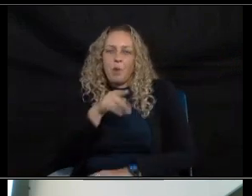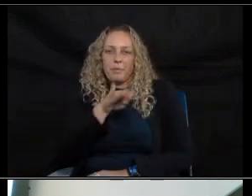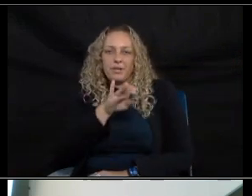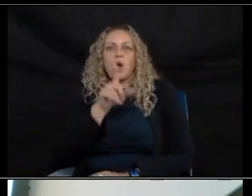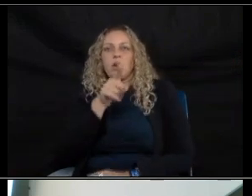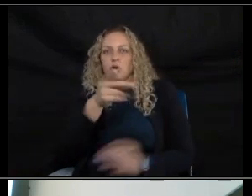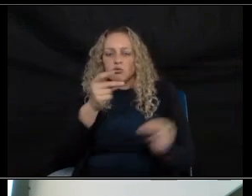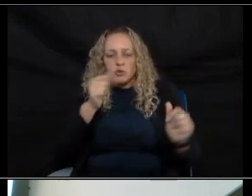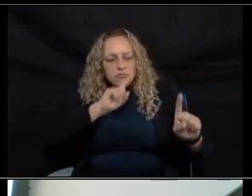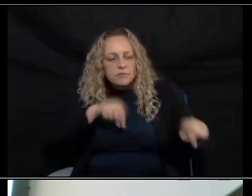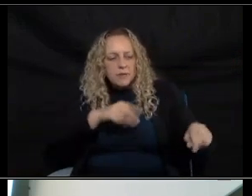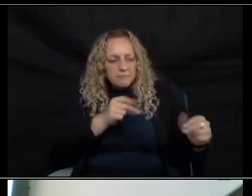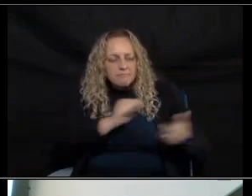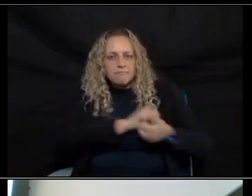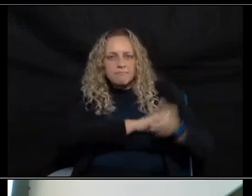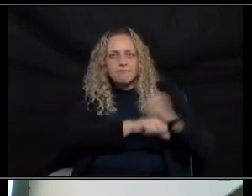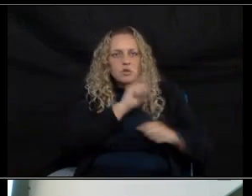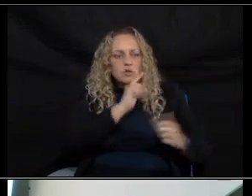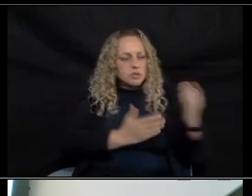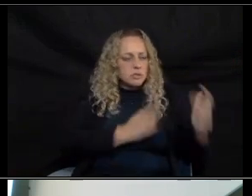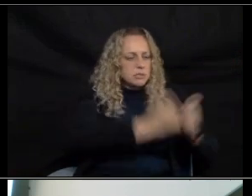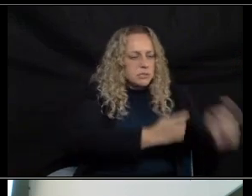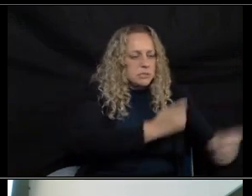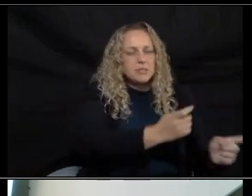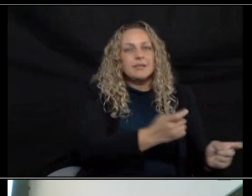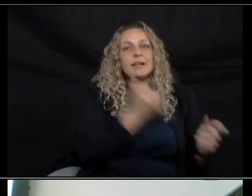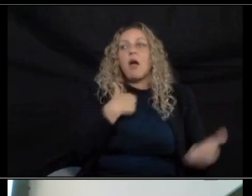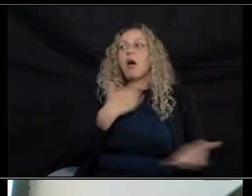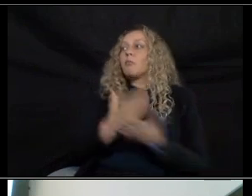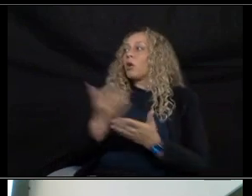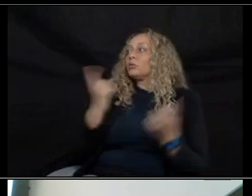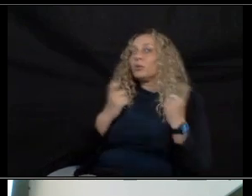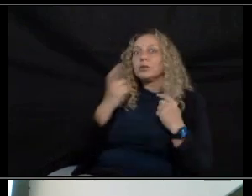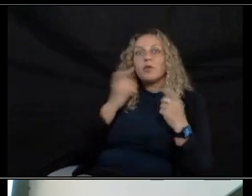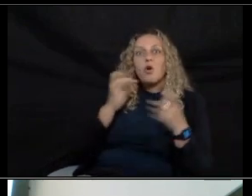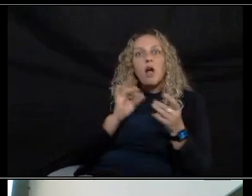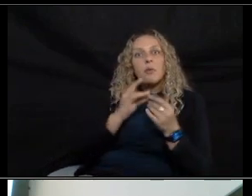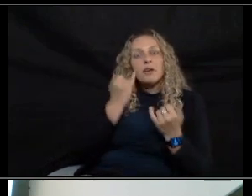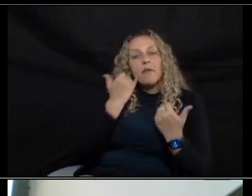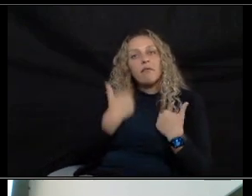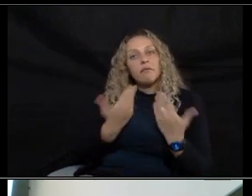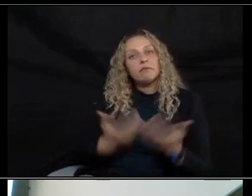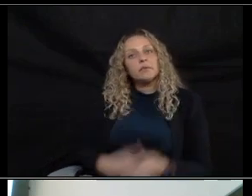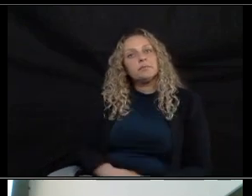efficiently, and as generously as you have. I will pause here and take some questions or comments if you have.